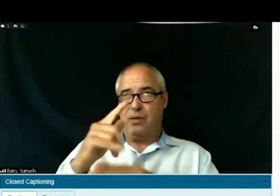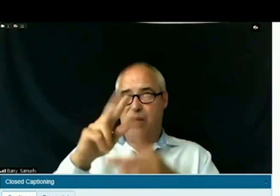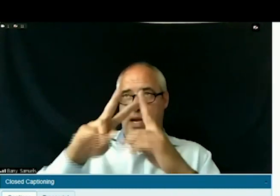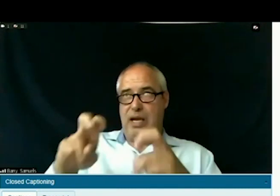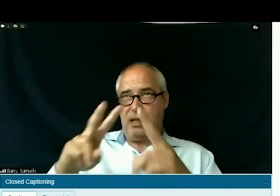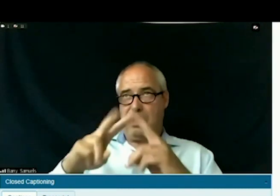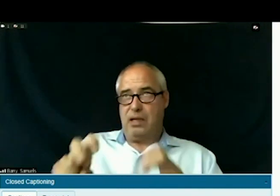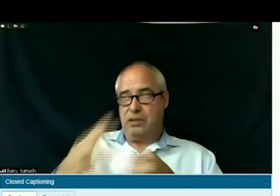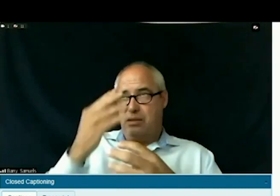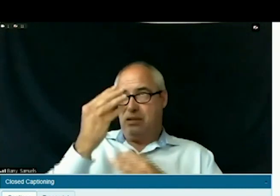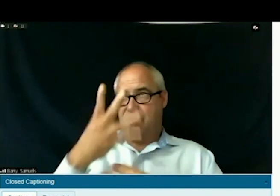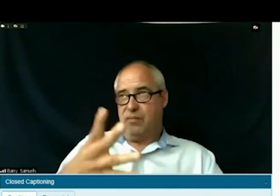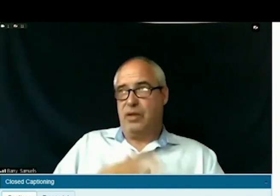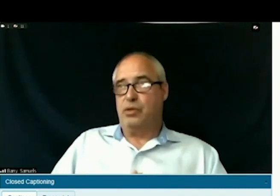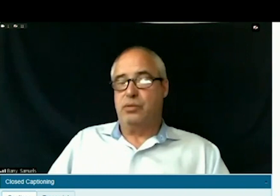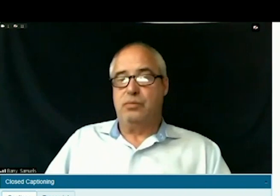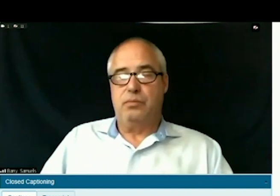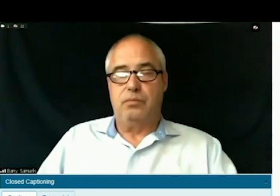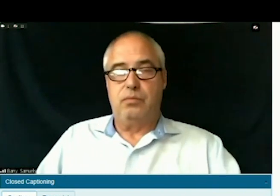data.